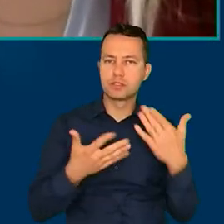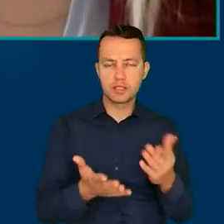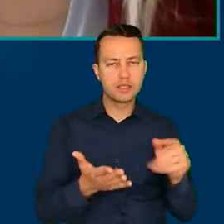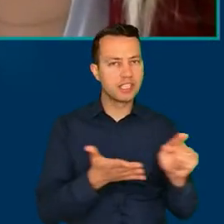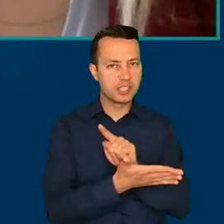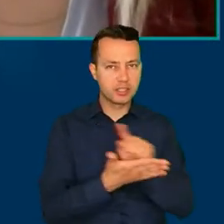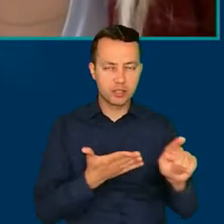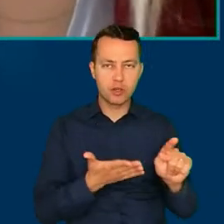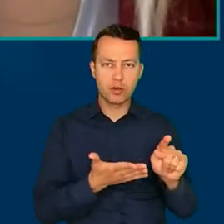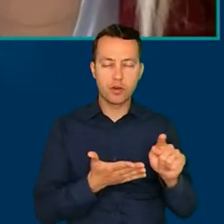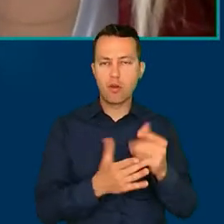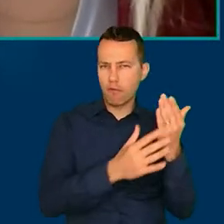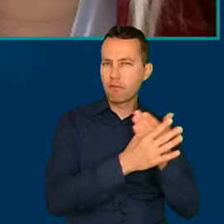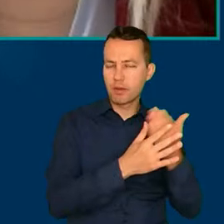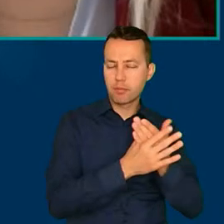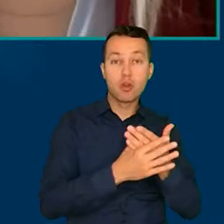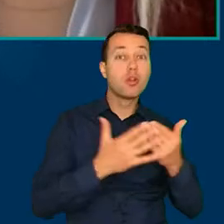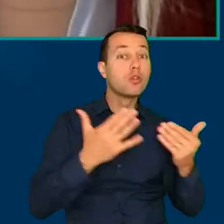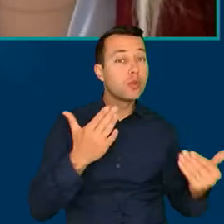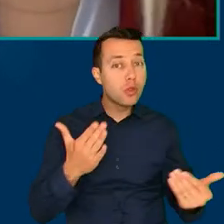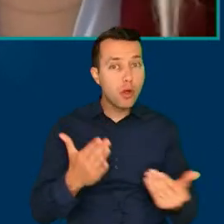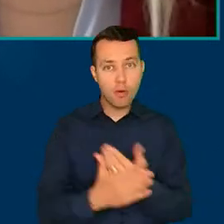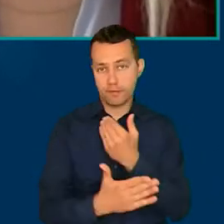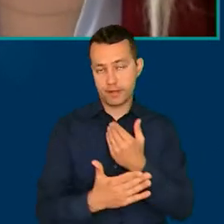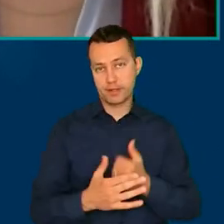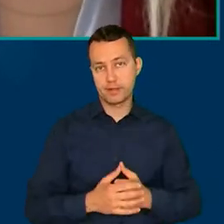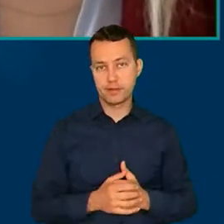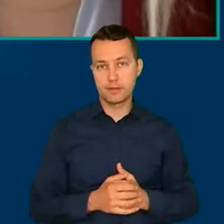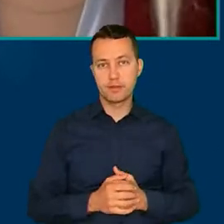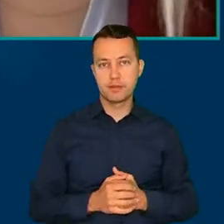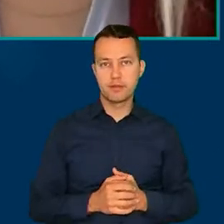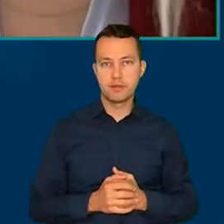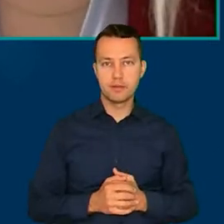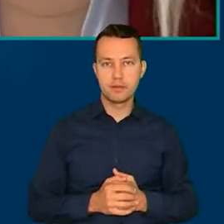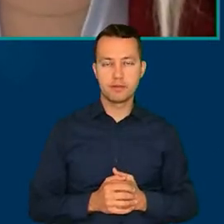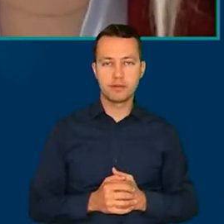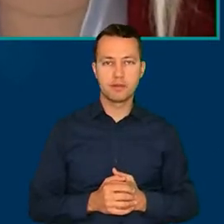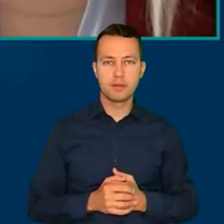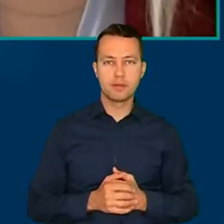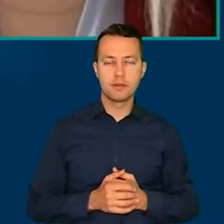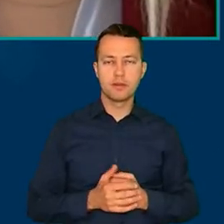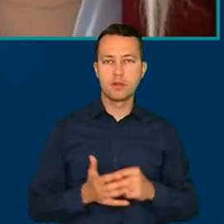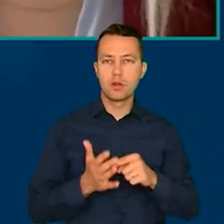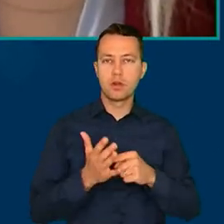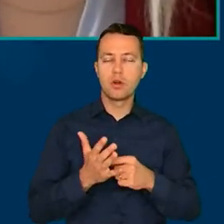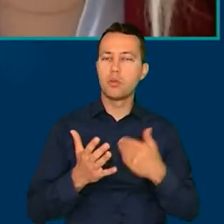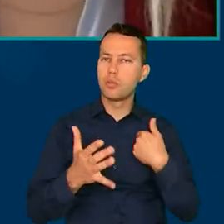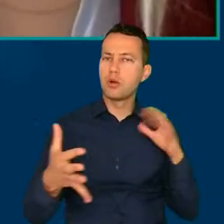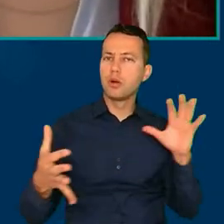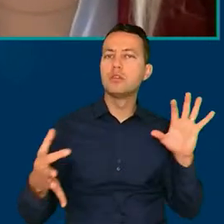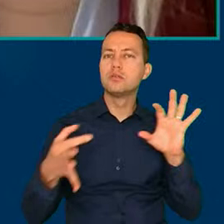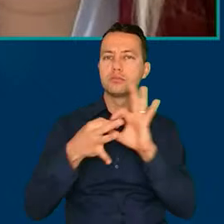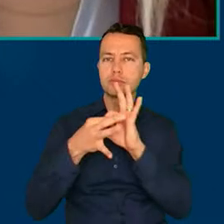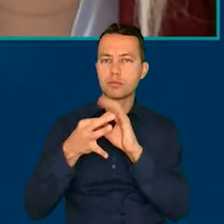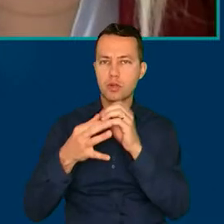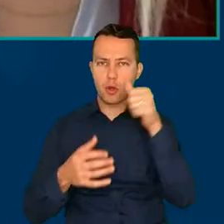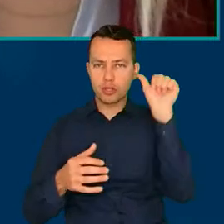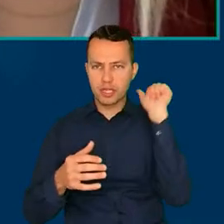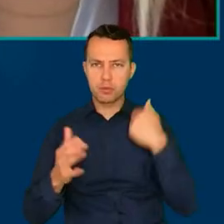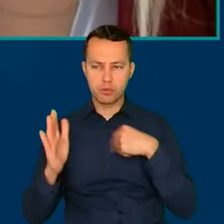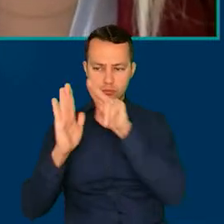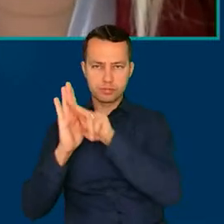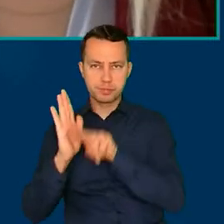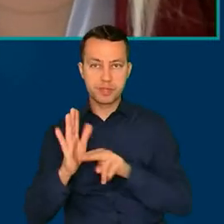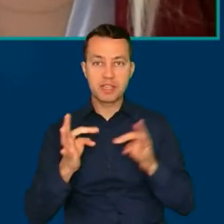were integrated into the GRI Universal Reporting Standards last year, and we're seeing them also become a big component of the expectations under the